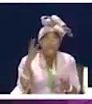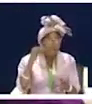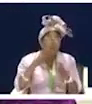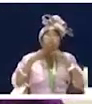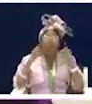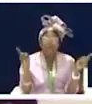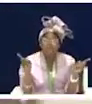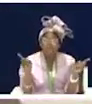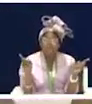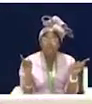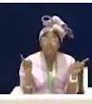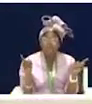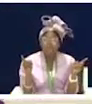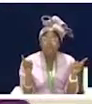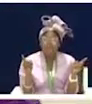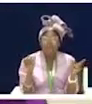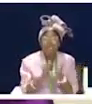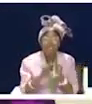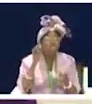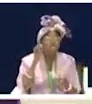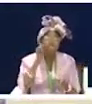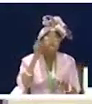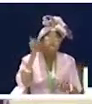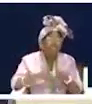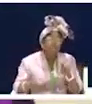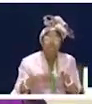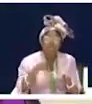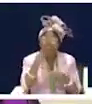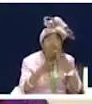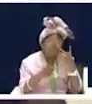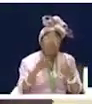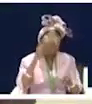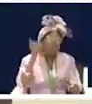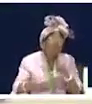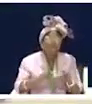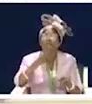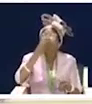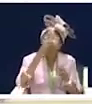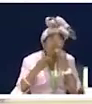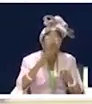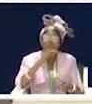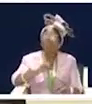surprised. They said, she cannot talk. She cannot drink. She can't.